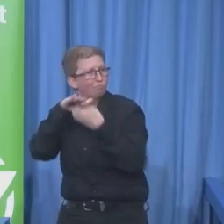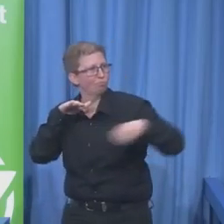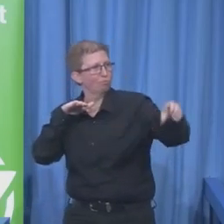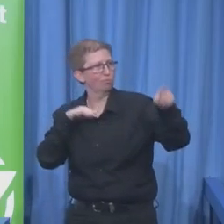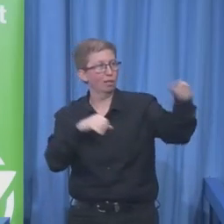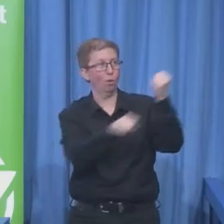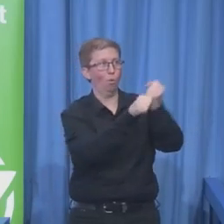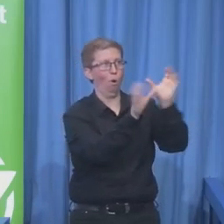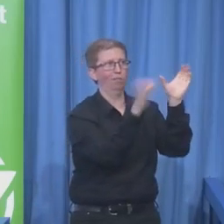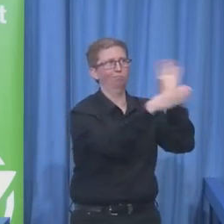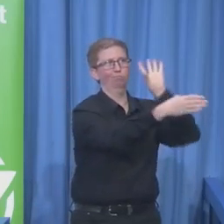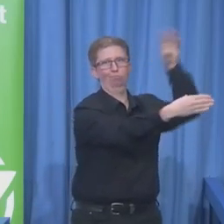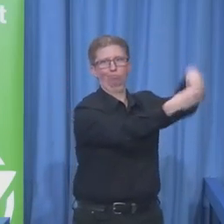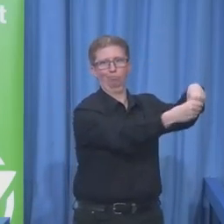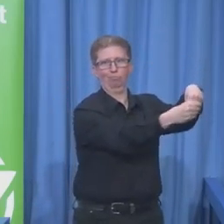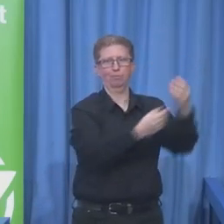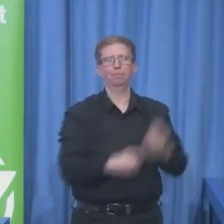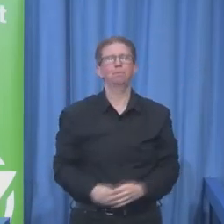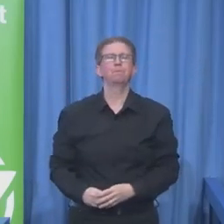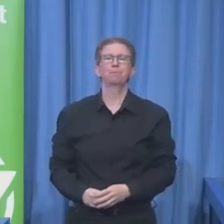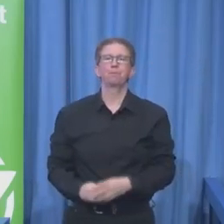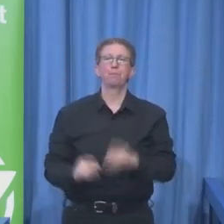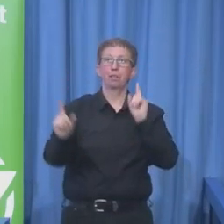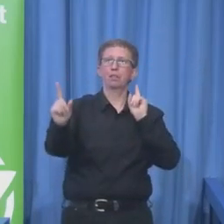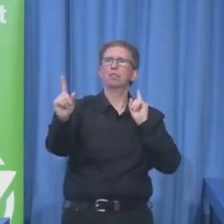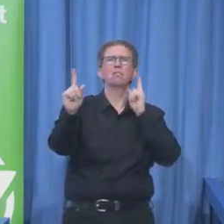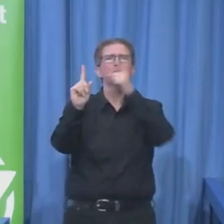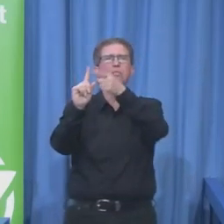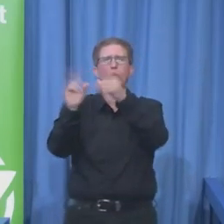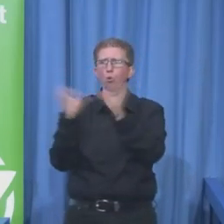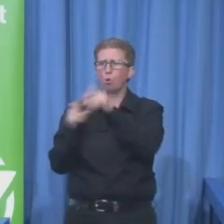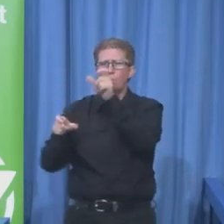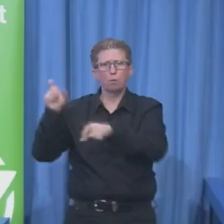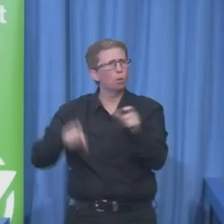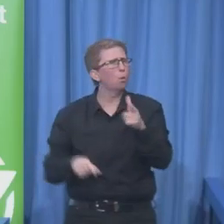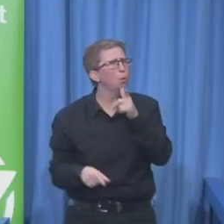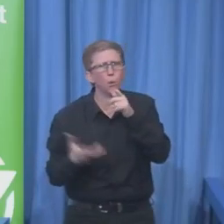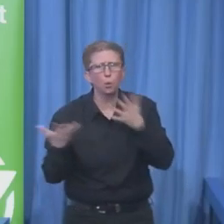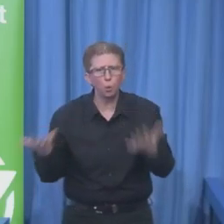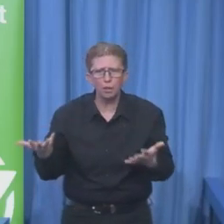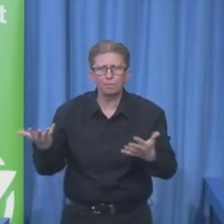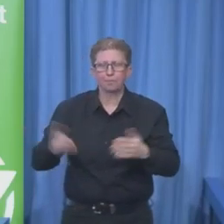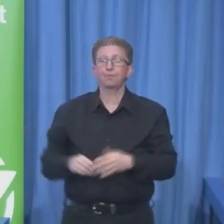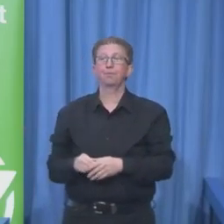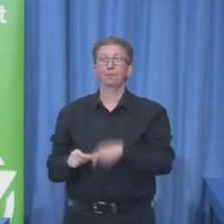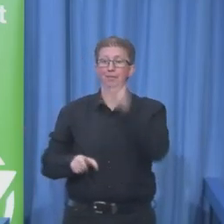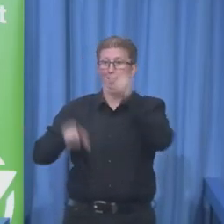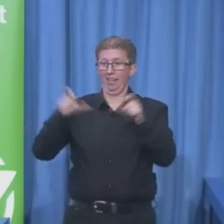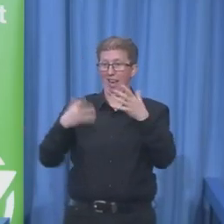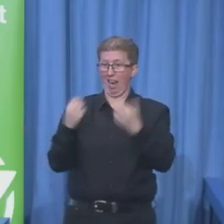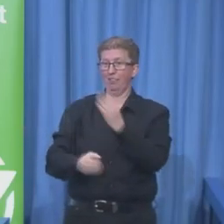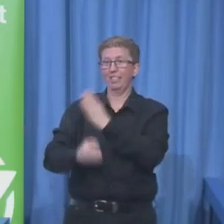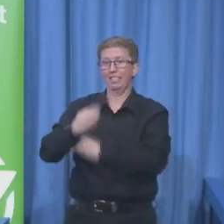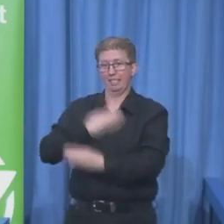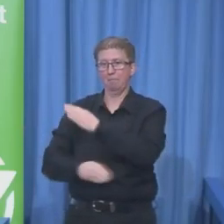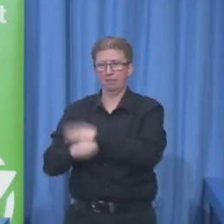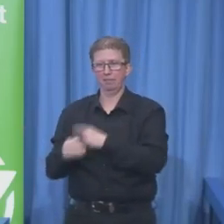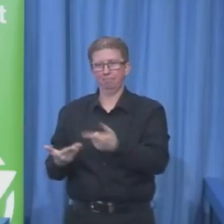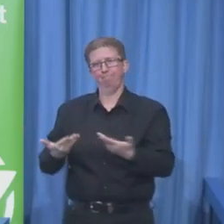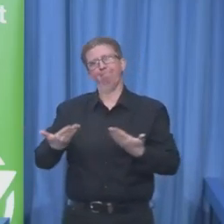Target group are people with disabilities who work in employment workshops